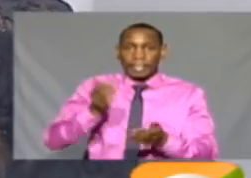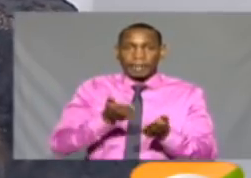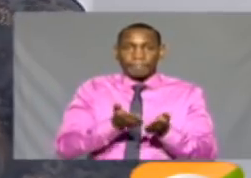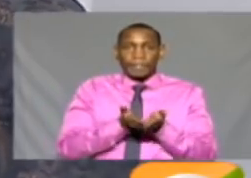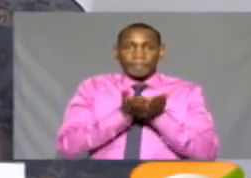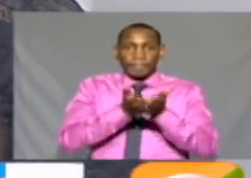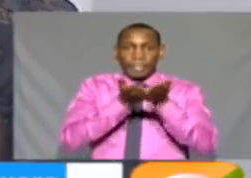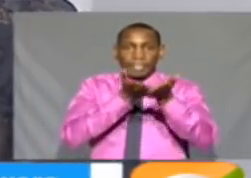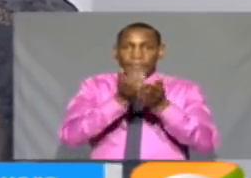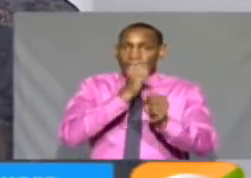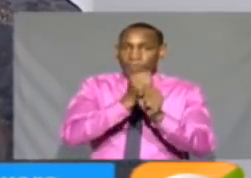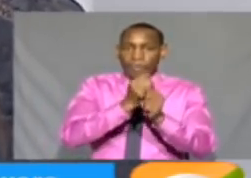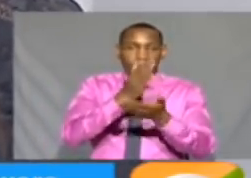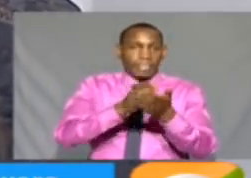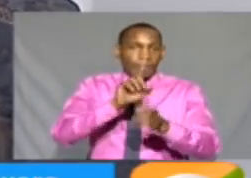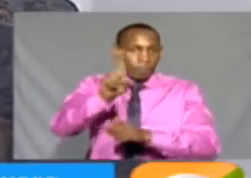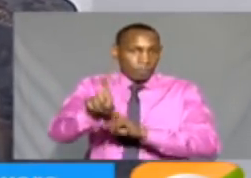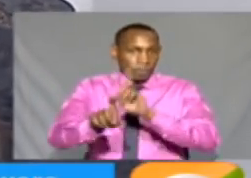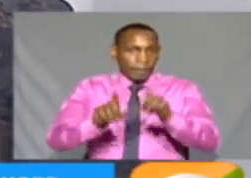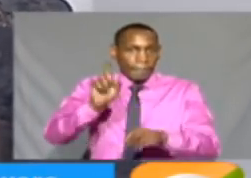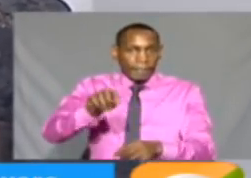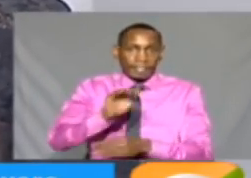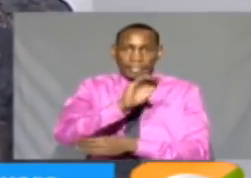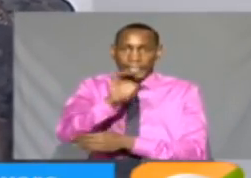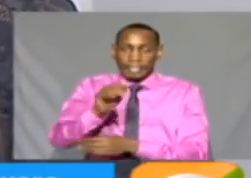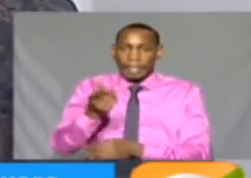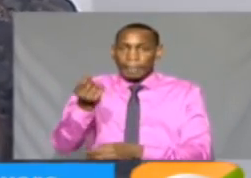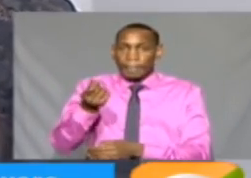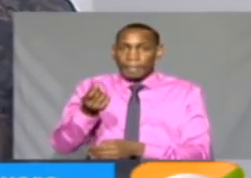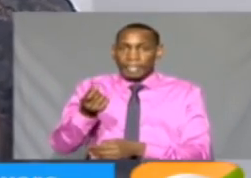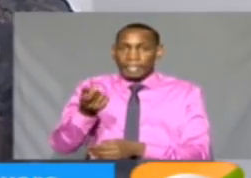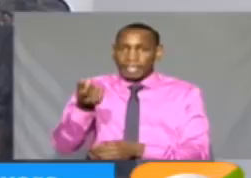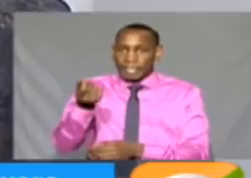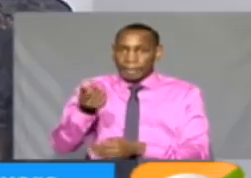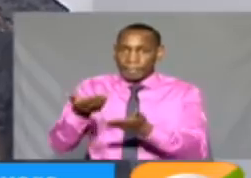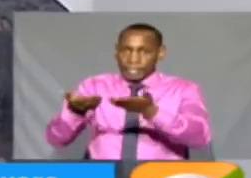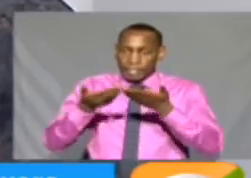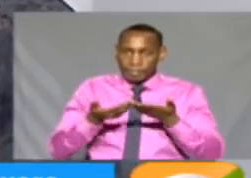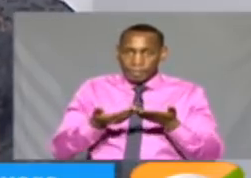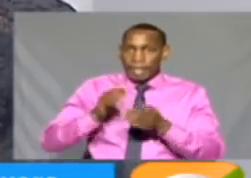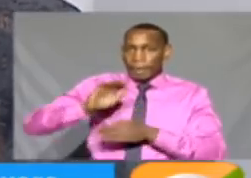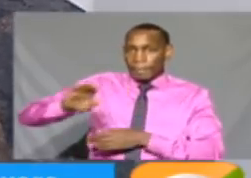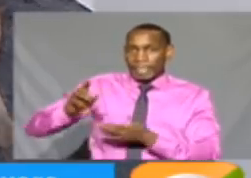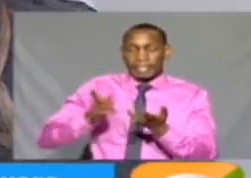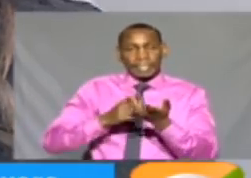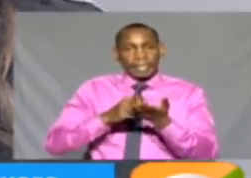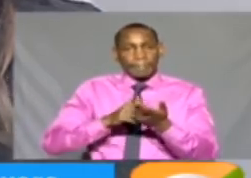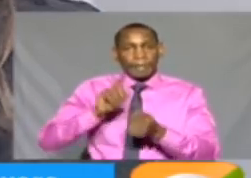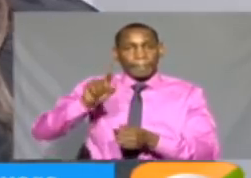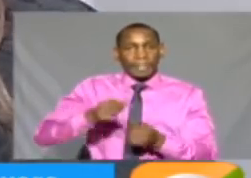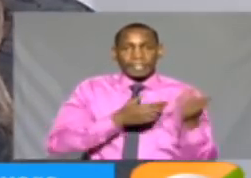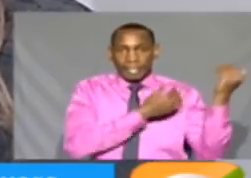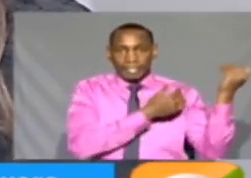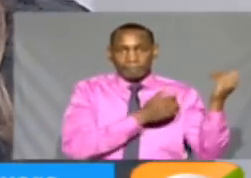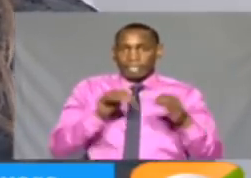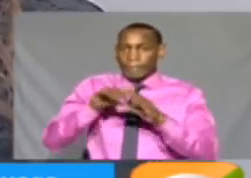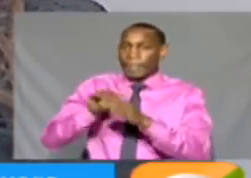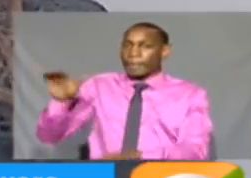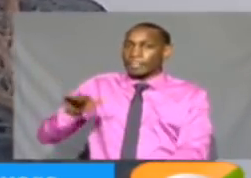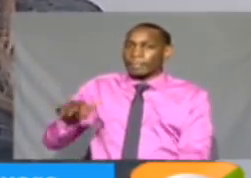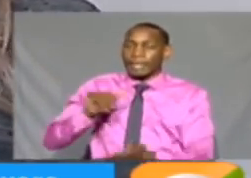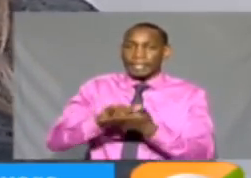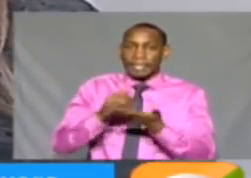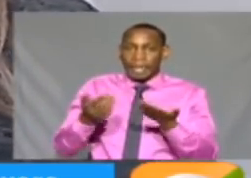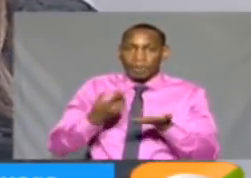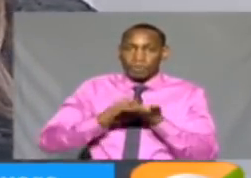operations? Those are some of the questions to ask. How much money do they receive? What is their shortfall? These are some of the things you'd expect those members of parliament who are now